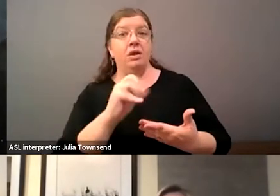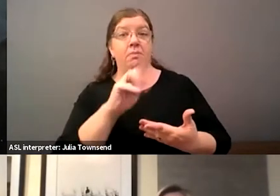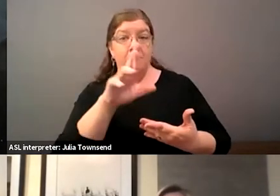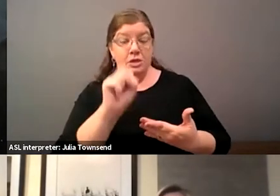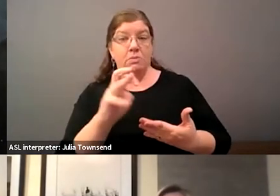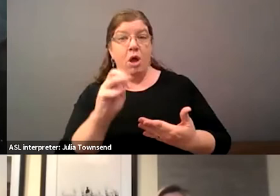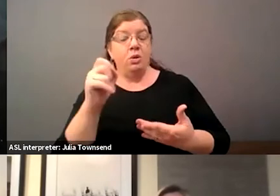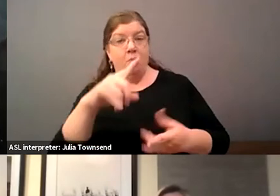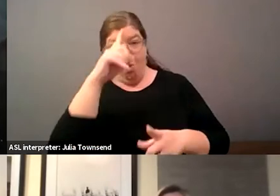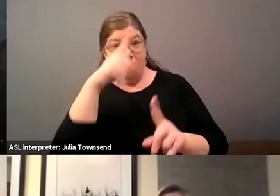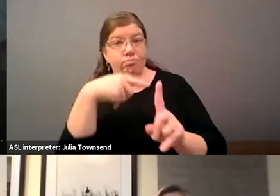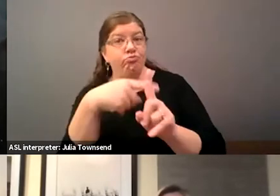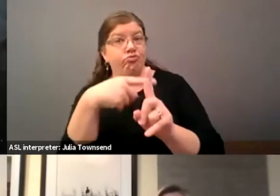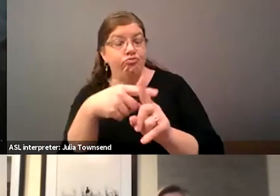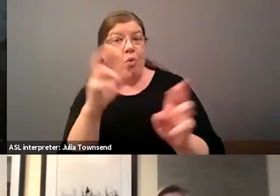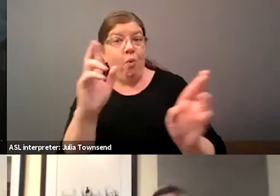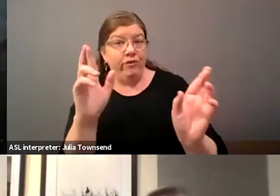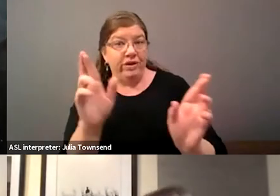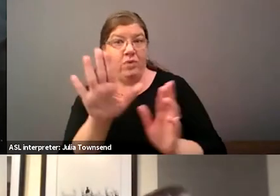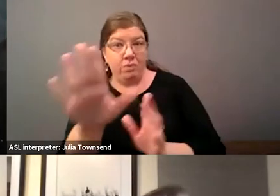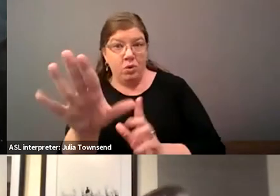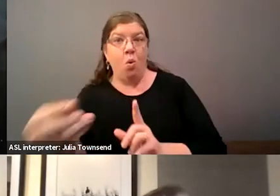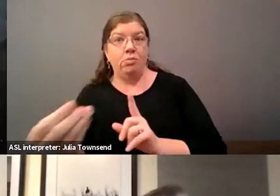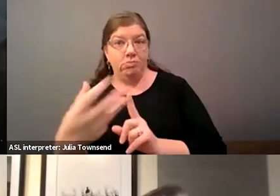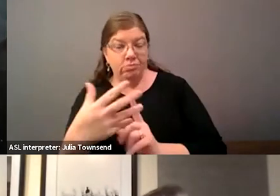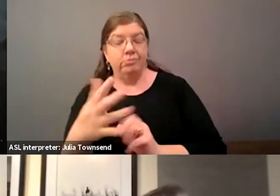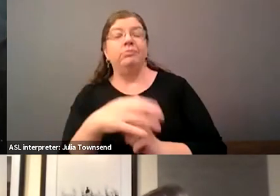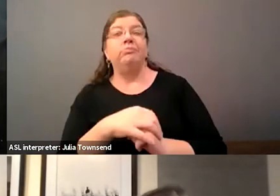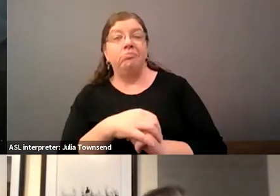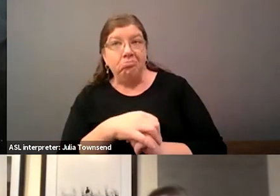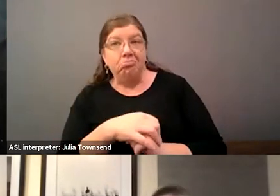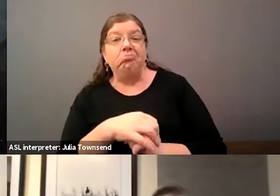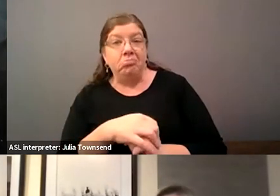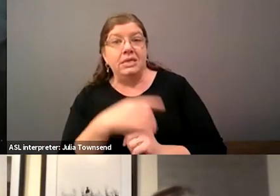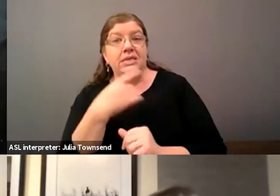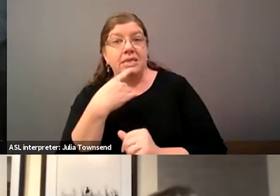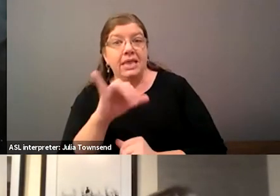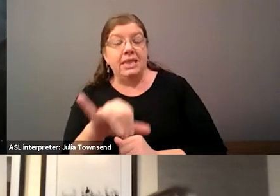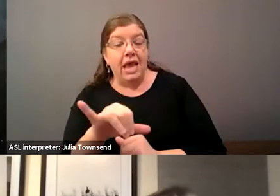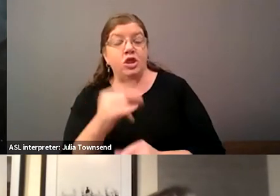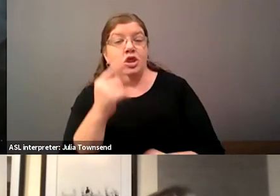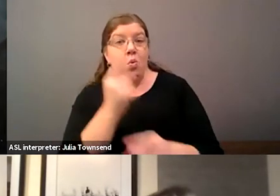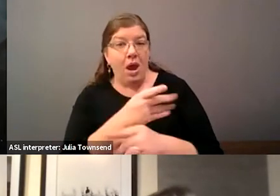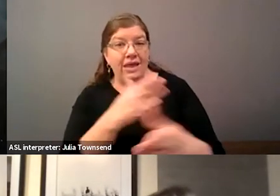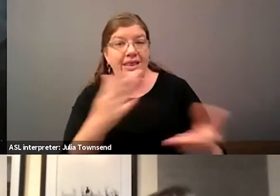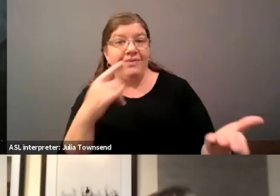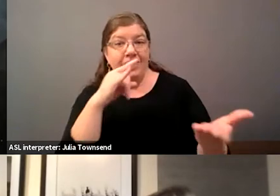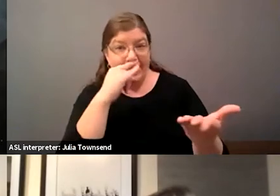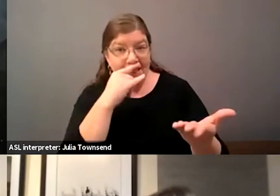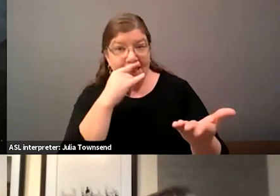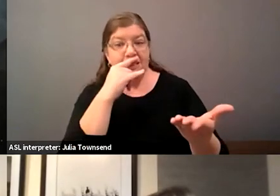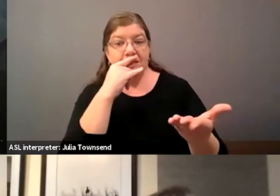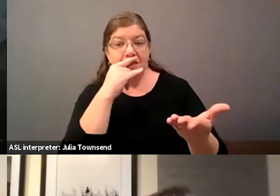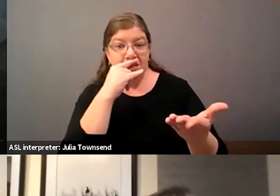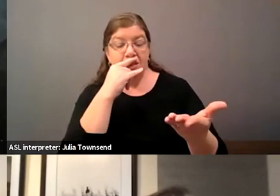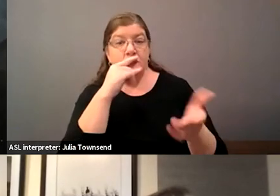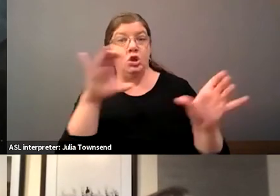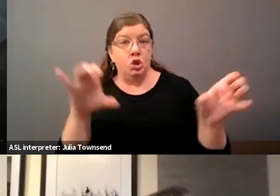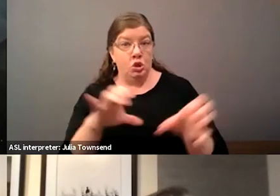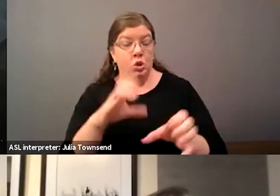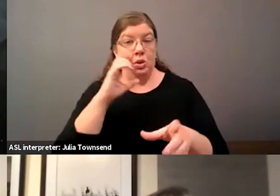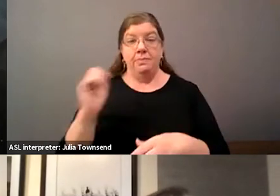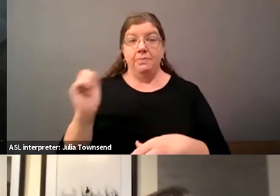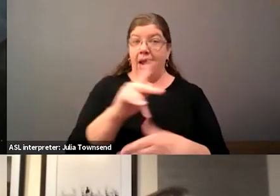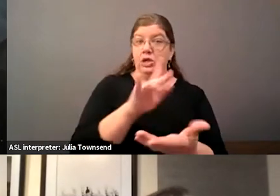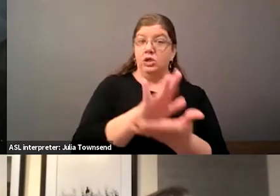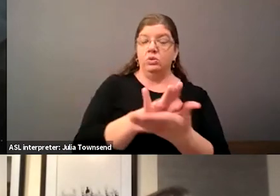hopefulness and positivity on your end and actually saying that uh the right thing for kids to do is to be back in